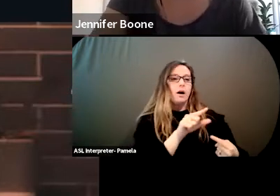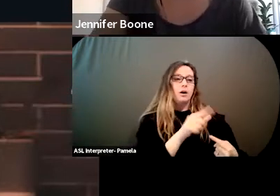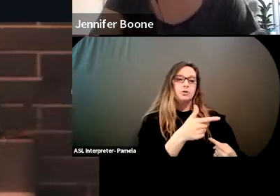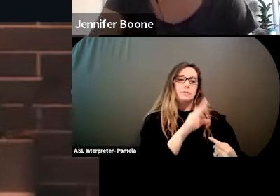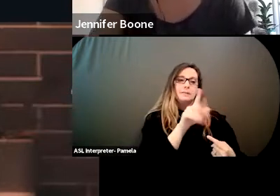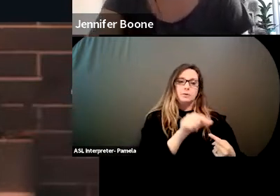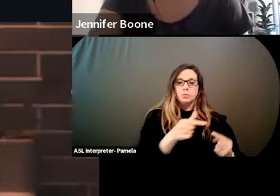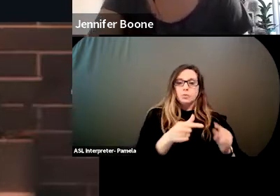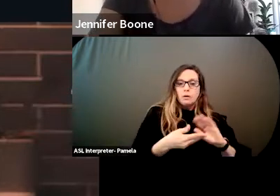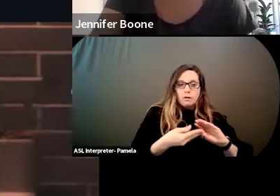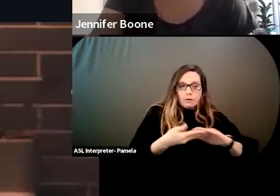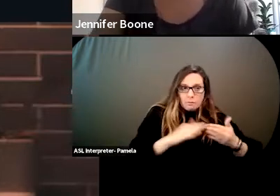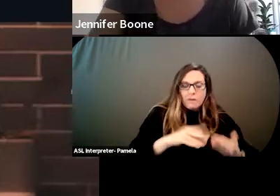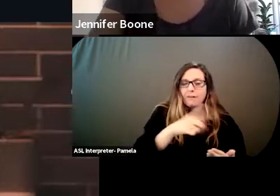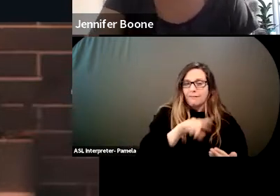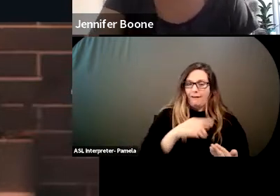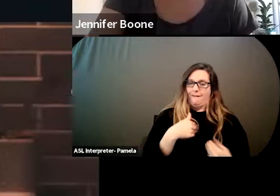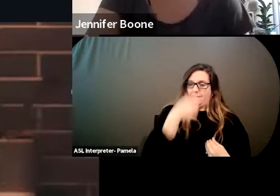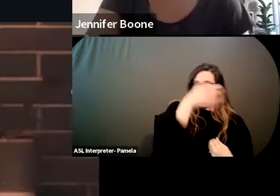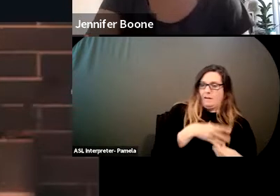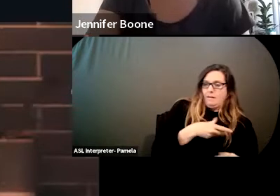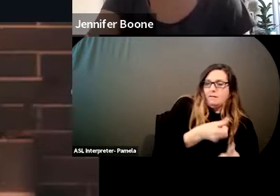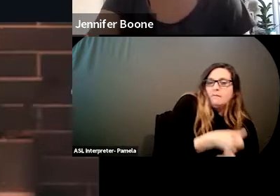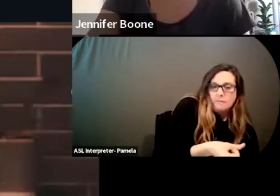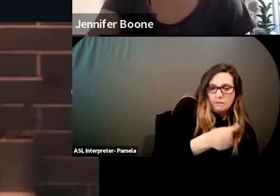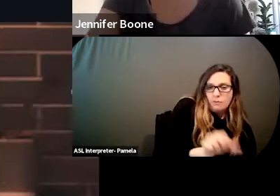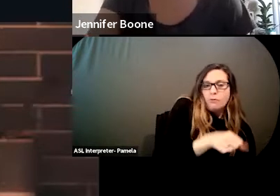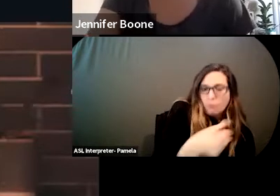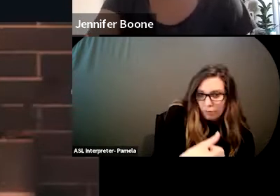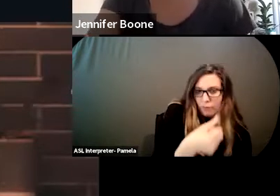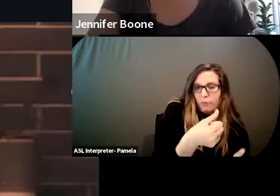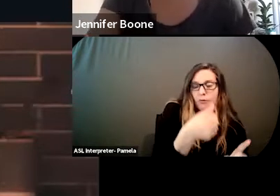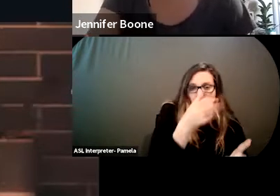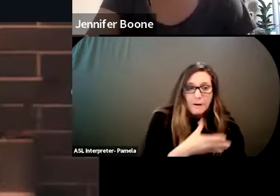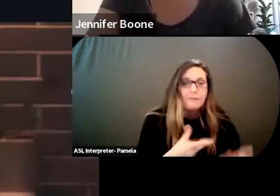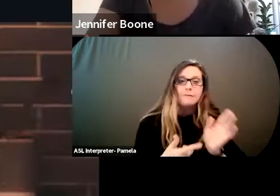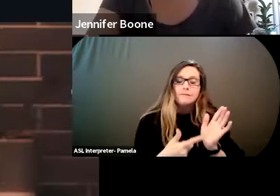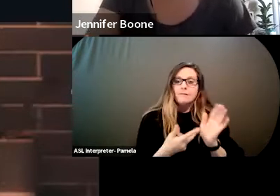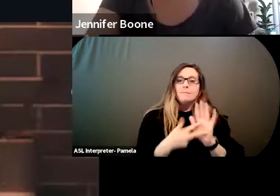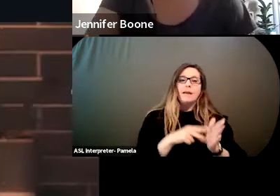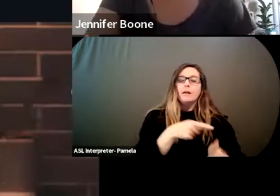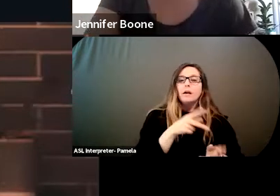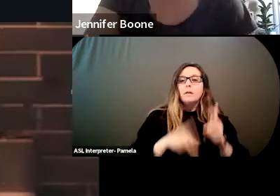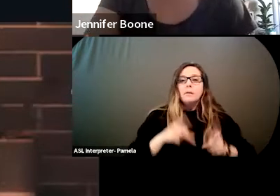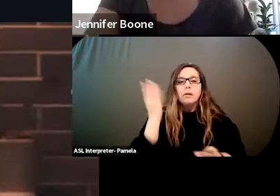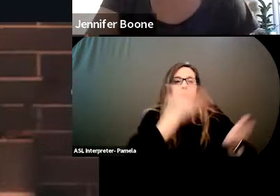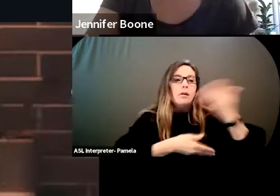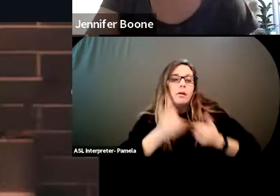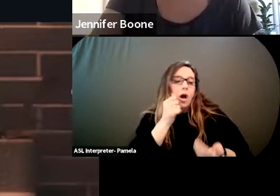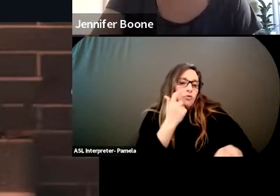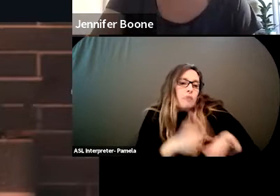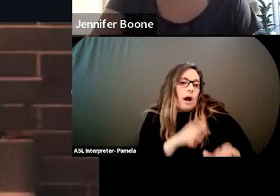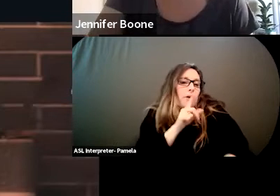of research on IPV in LGBTQ relationships both reflects and contributes to the invisible nature of this issue.